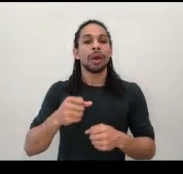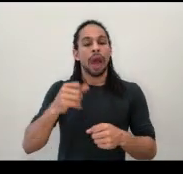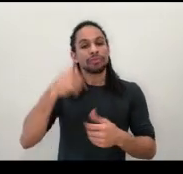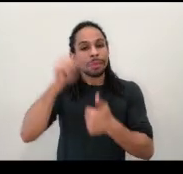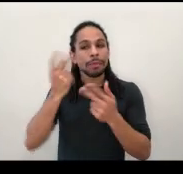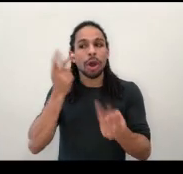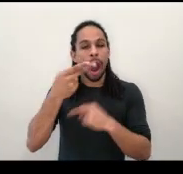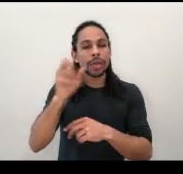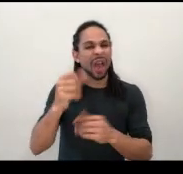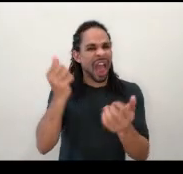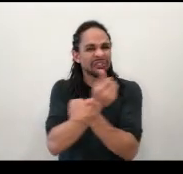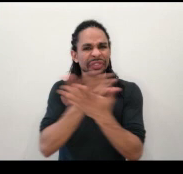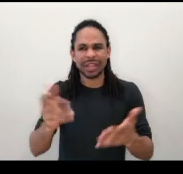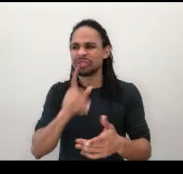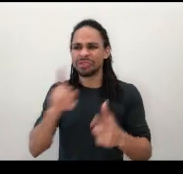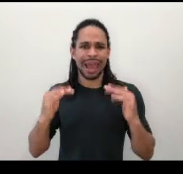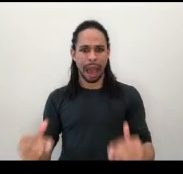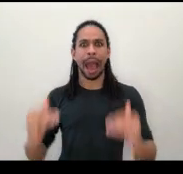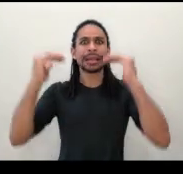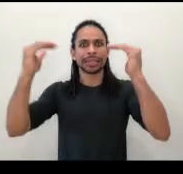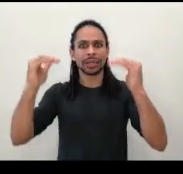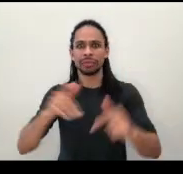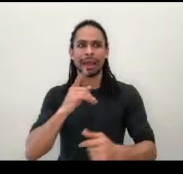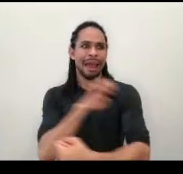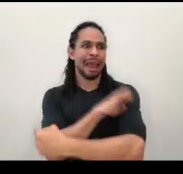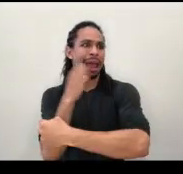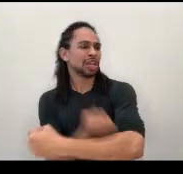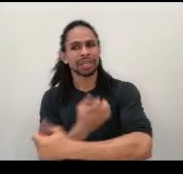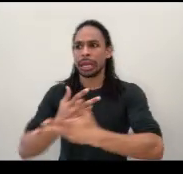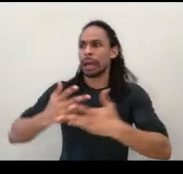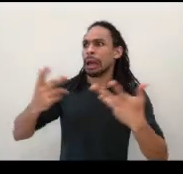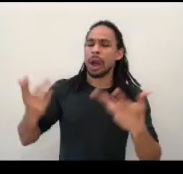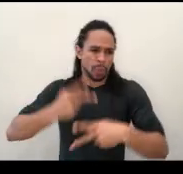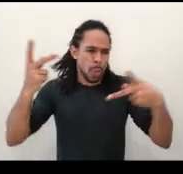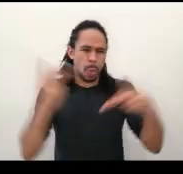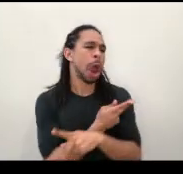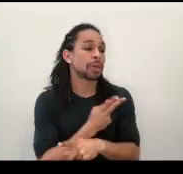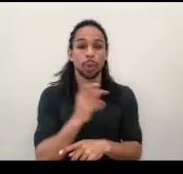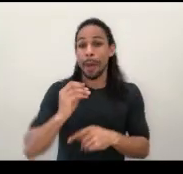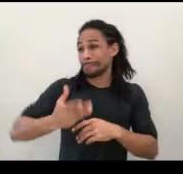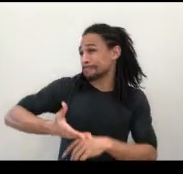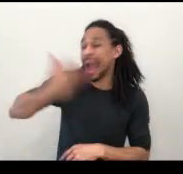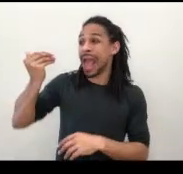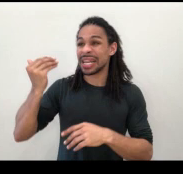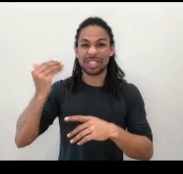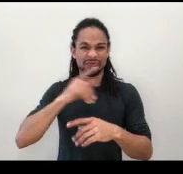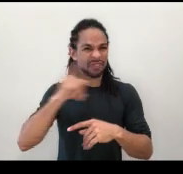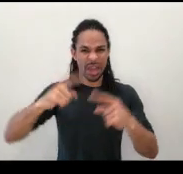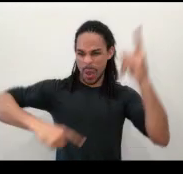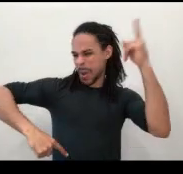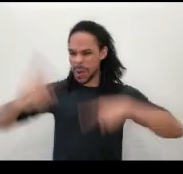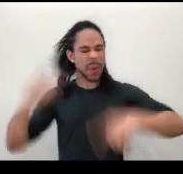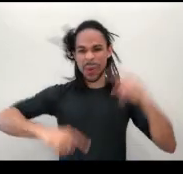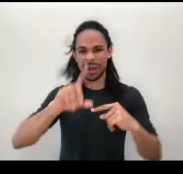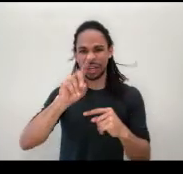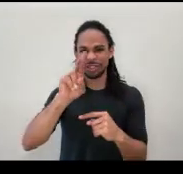so heightened. Like, every moment of your life is the worst or best moment of your whole life. And I think I